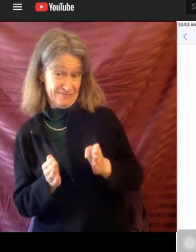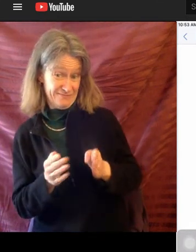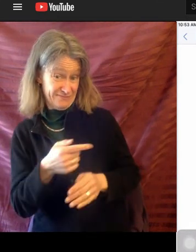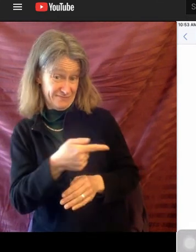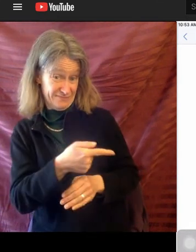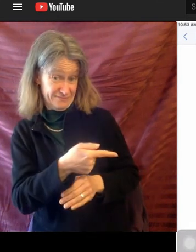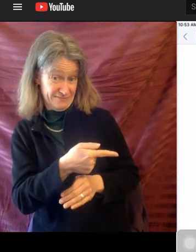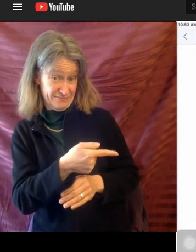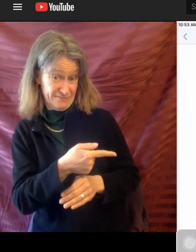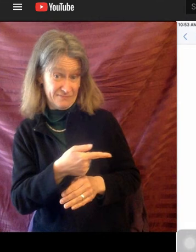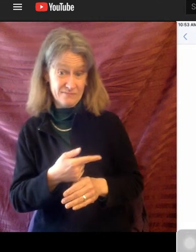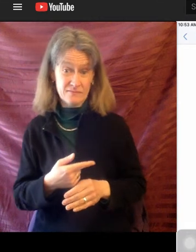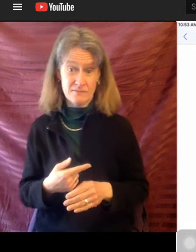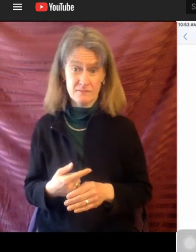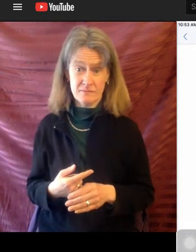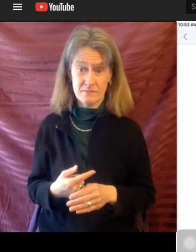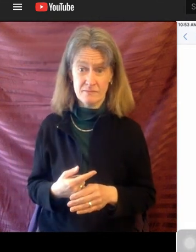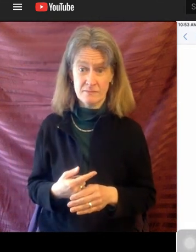at